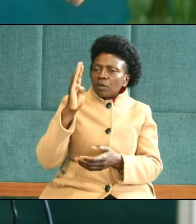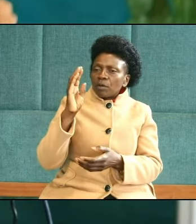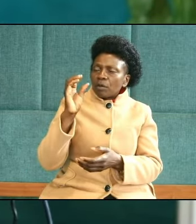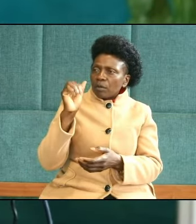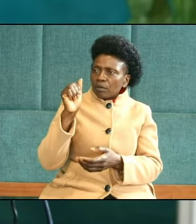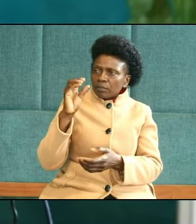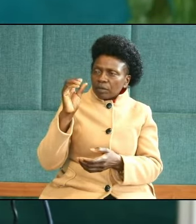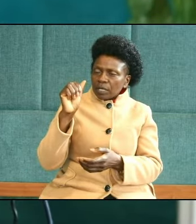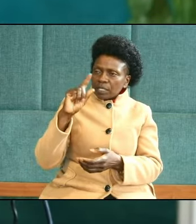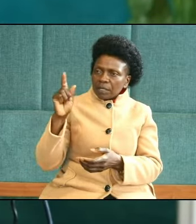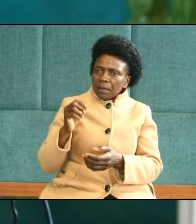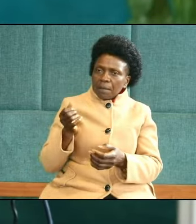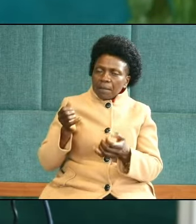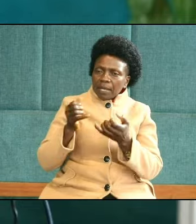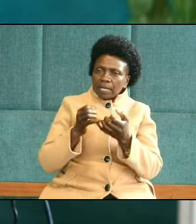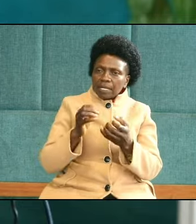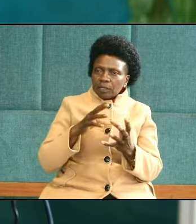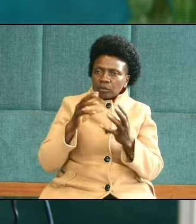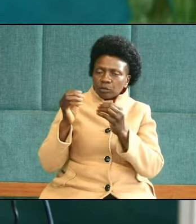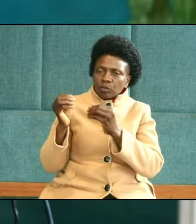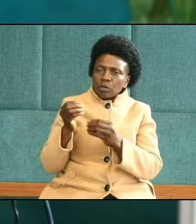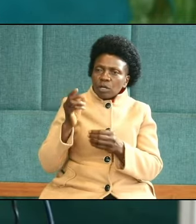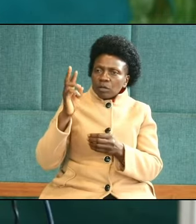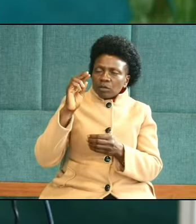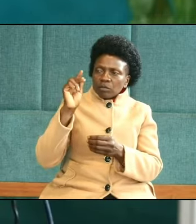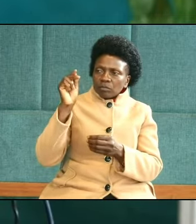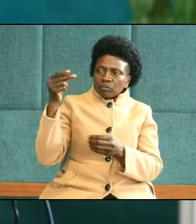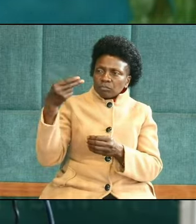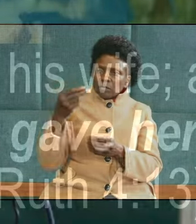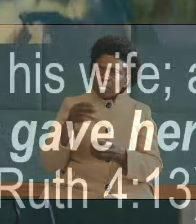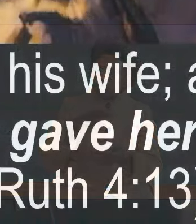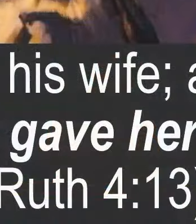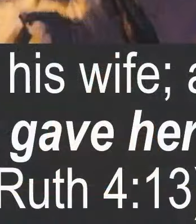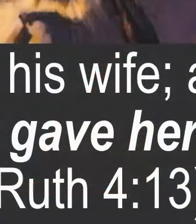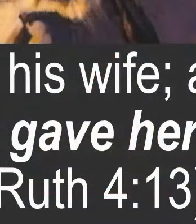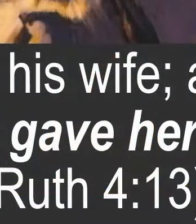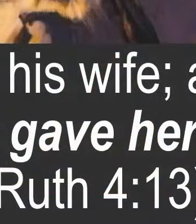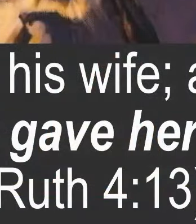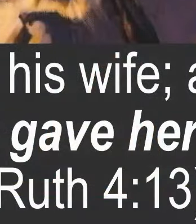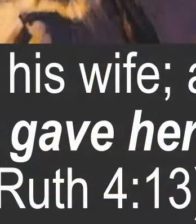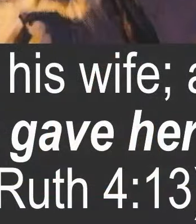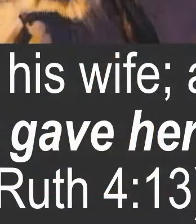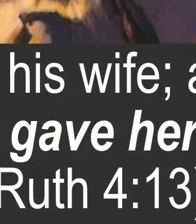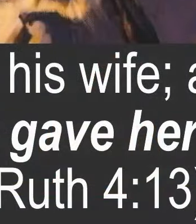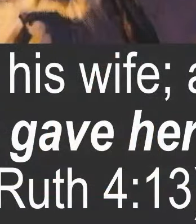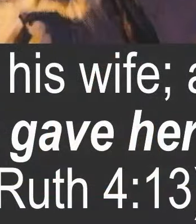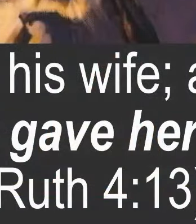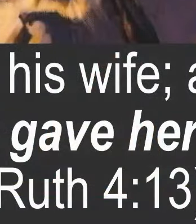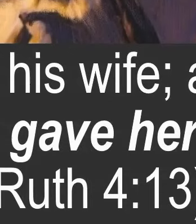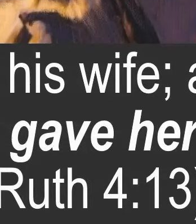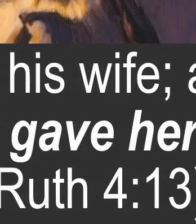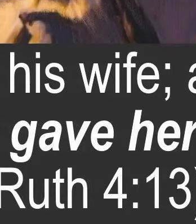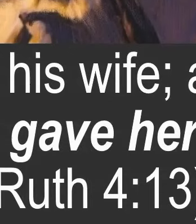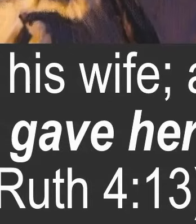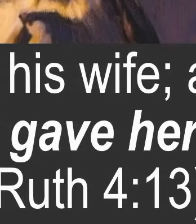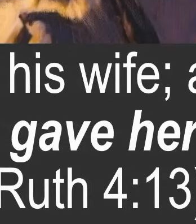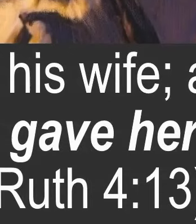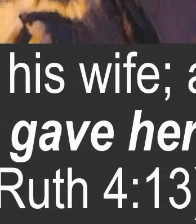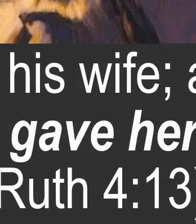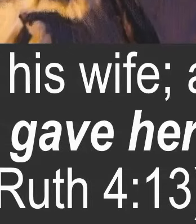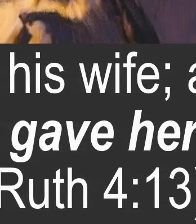Ruth and she became his wife. And when he went into her, notice the language, the Lord gave her